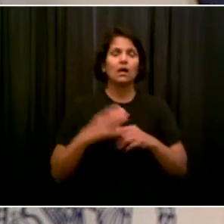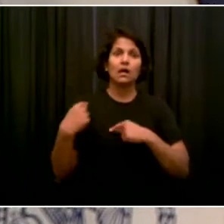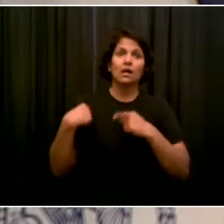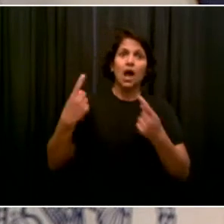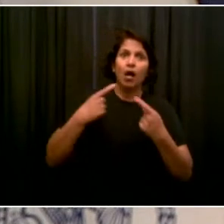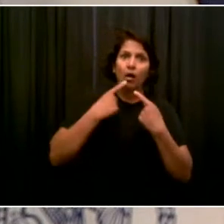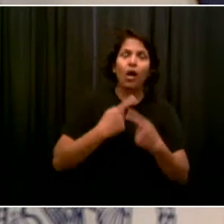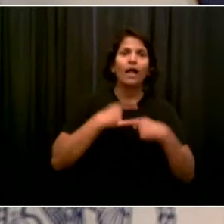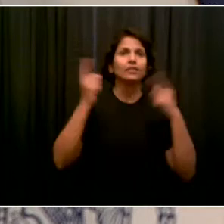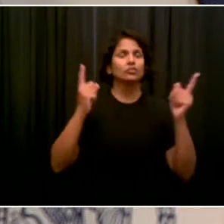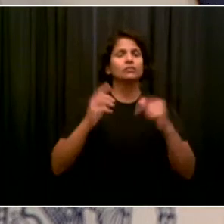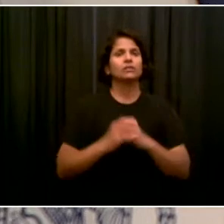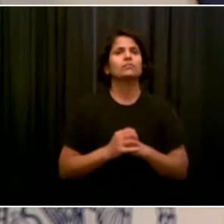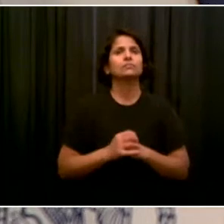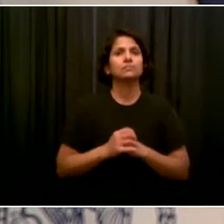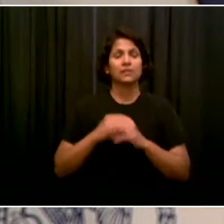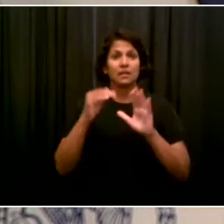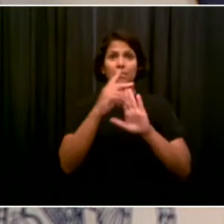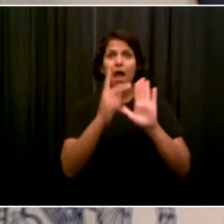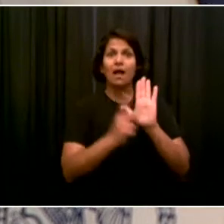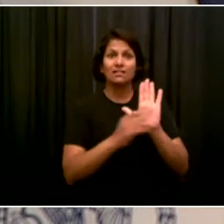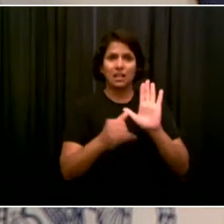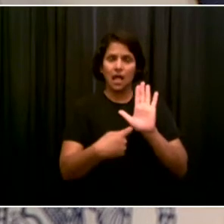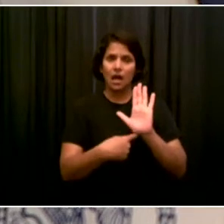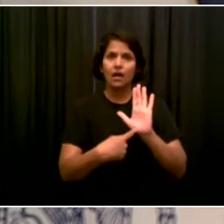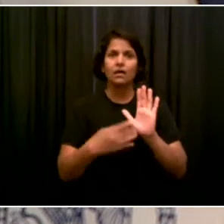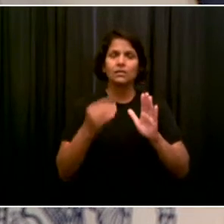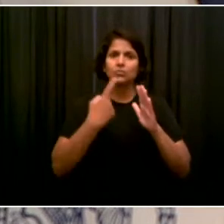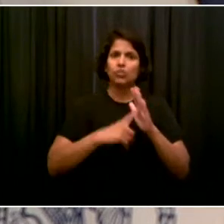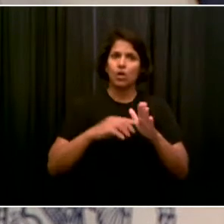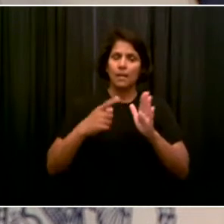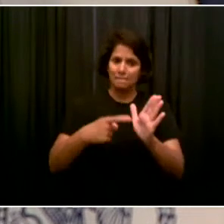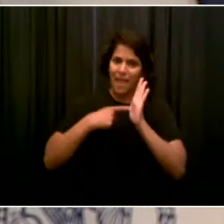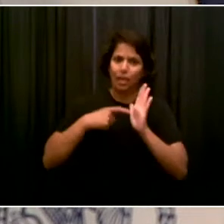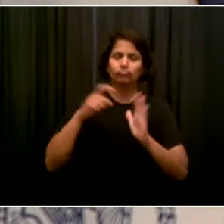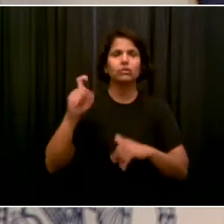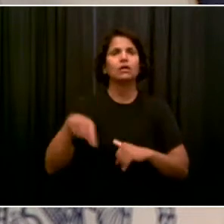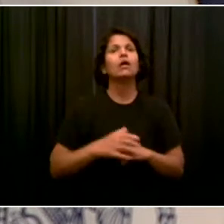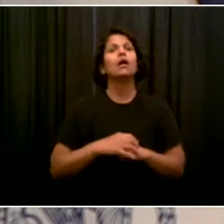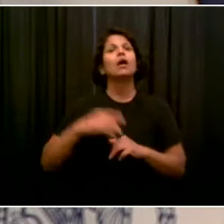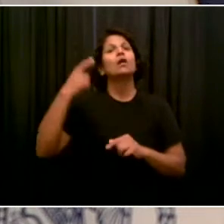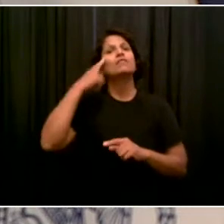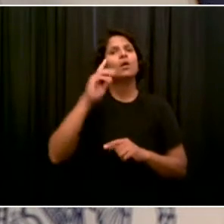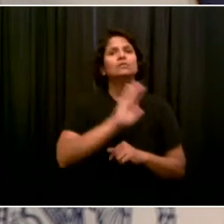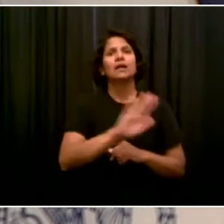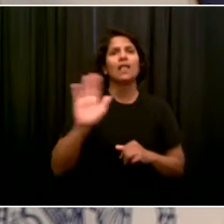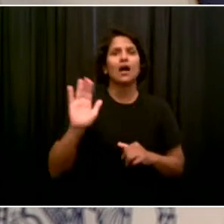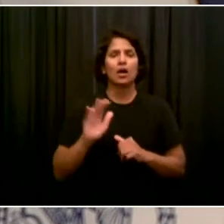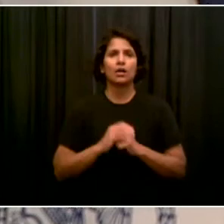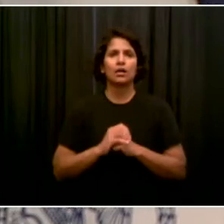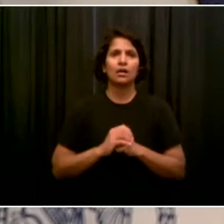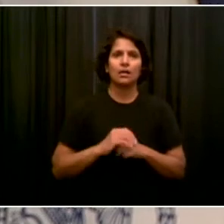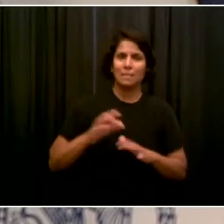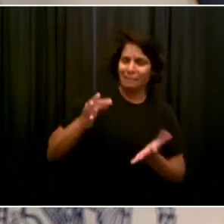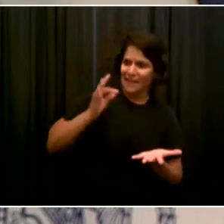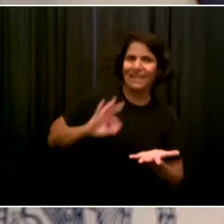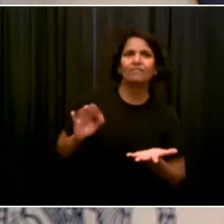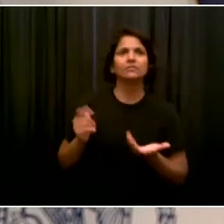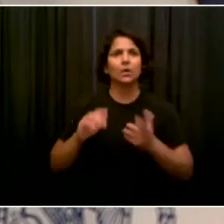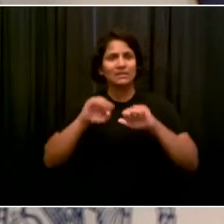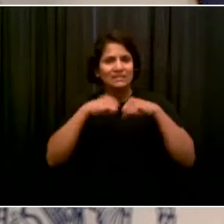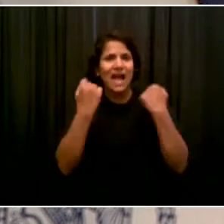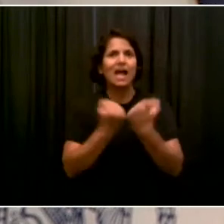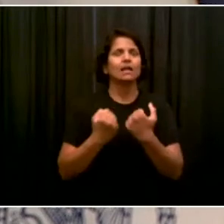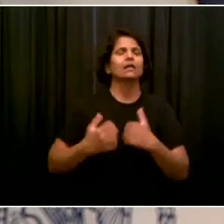changing minds, that's helping us move forward in the fight against COVID. A lot of details to come. We're going to be talking to the business community